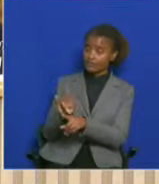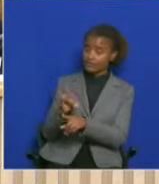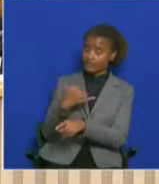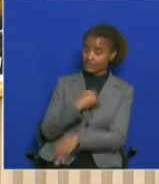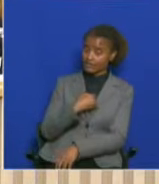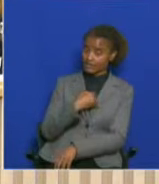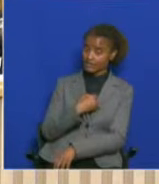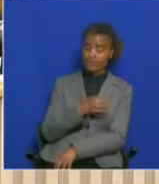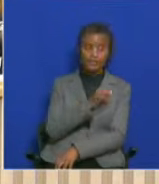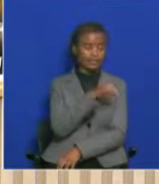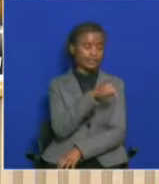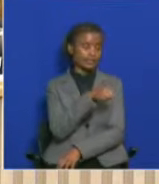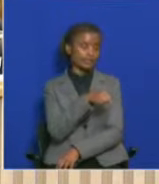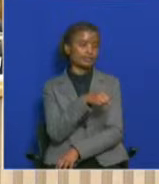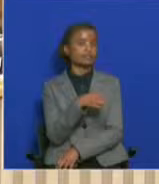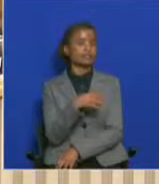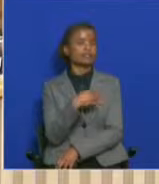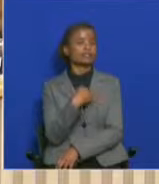Fani.